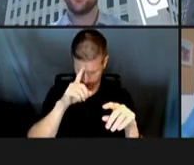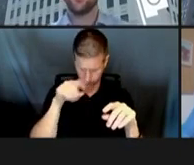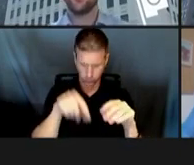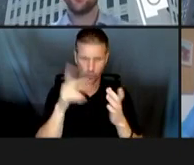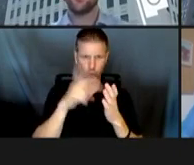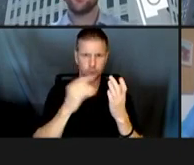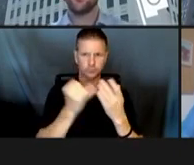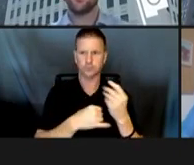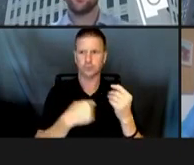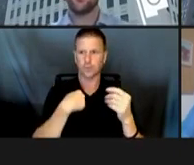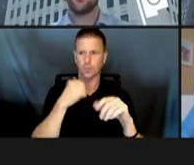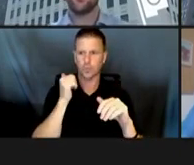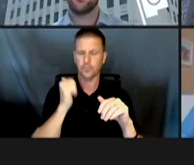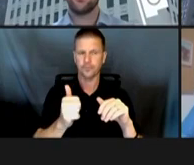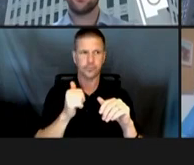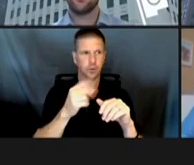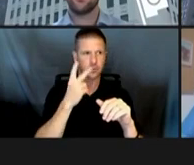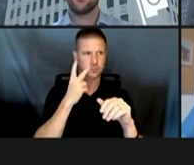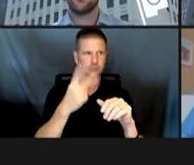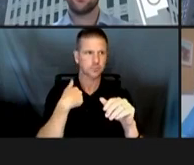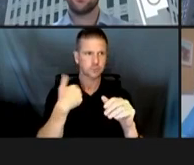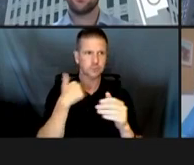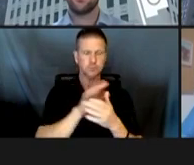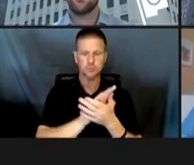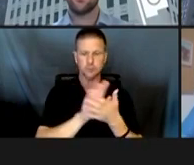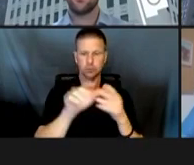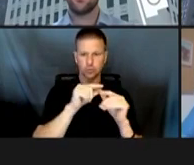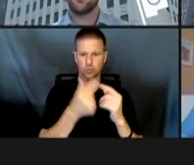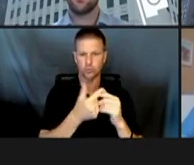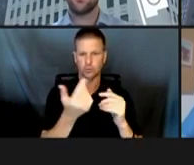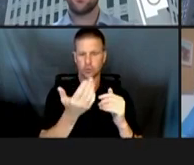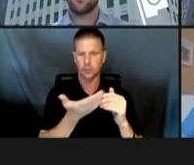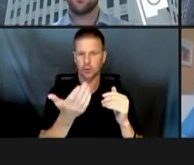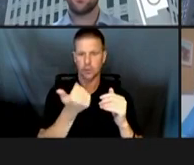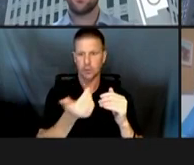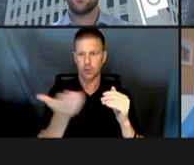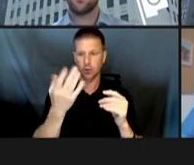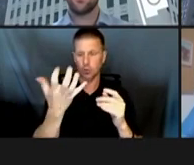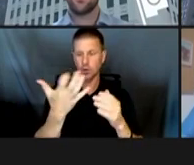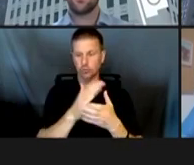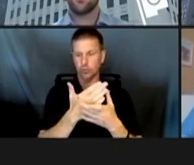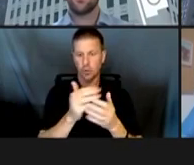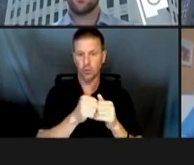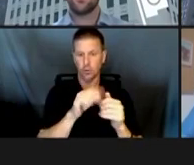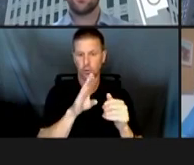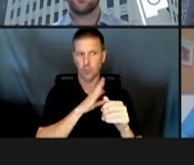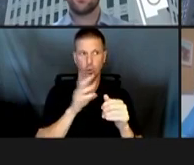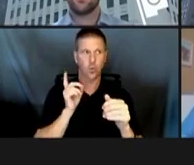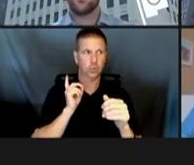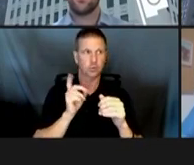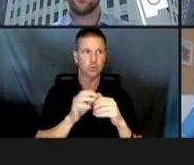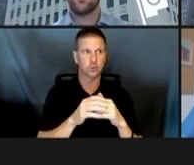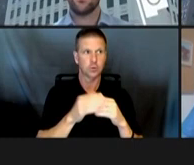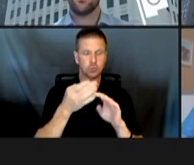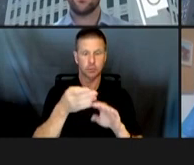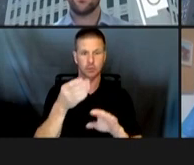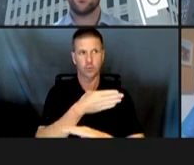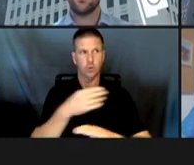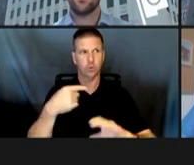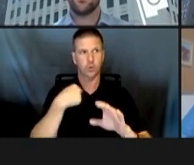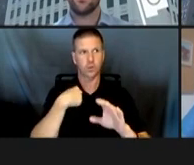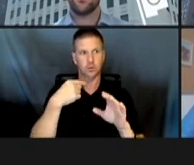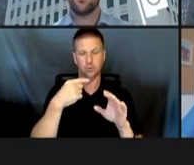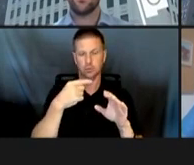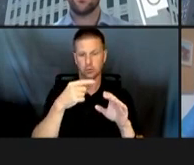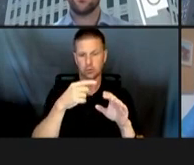project. I can see we have a nice group here. Is there anything that you would like to share with the board before we, you